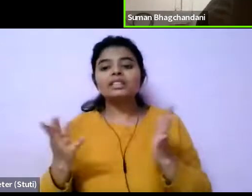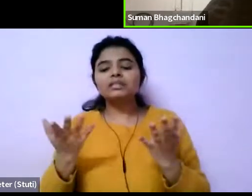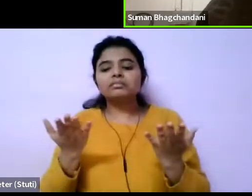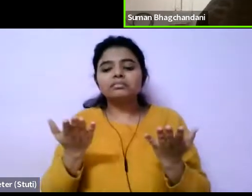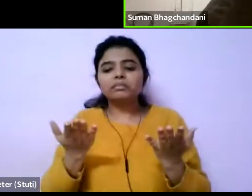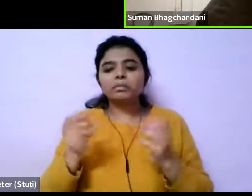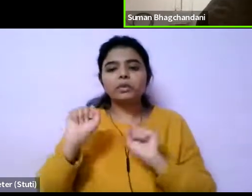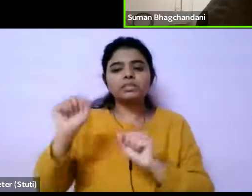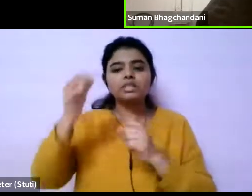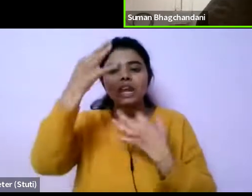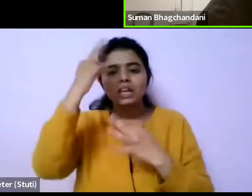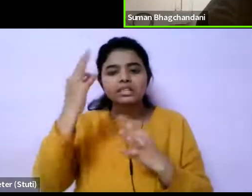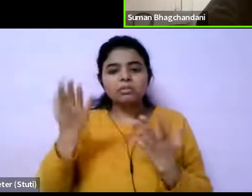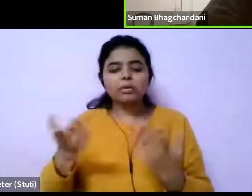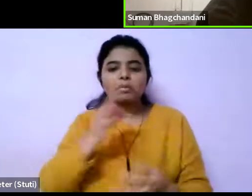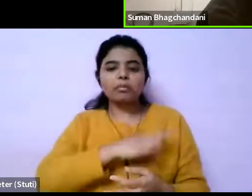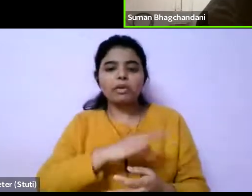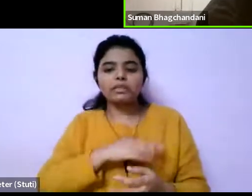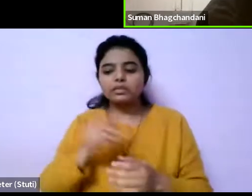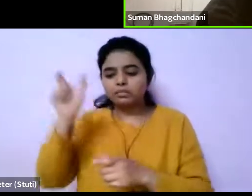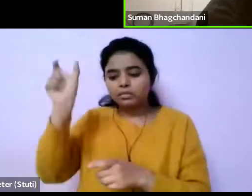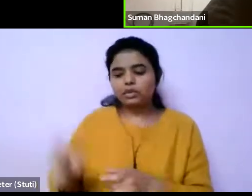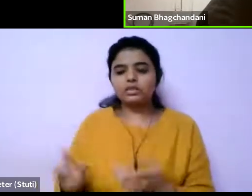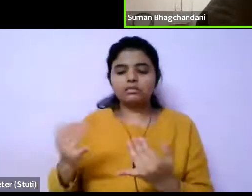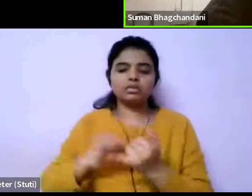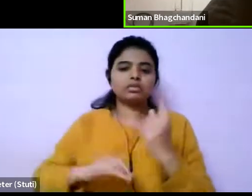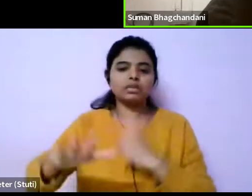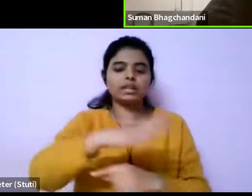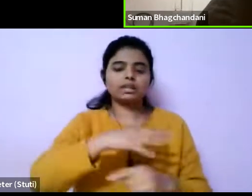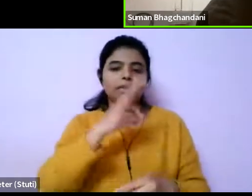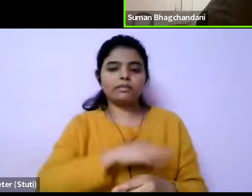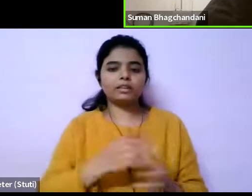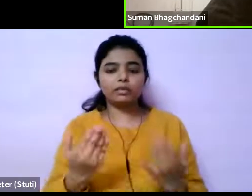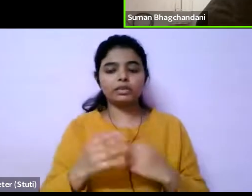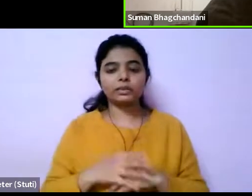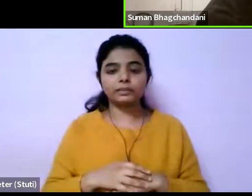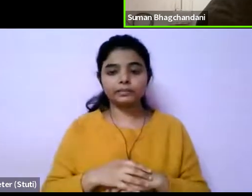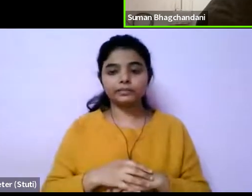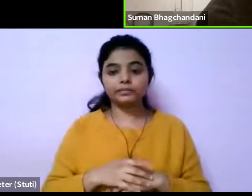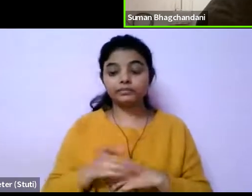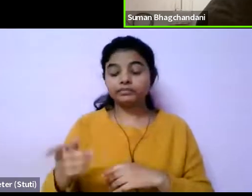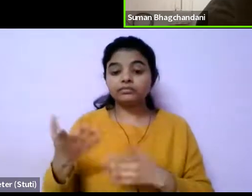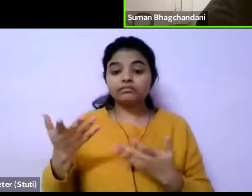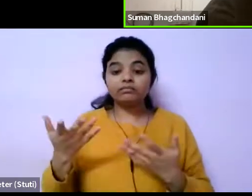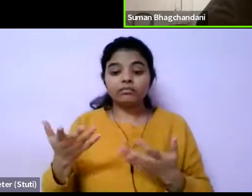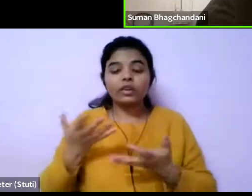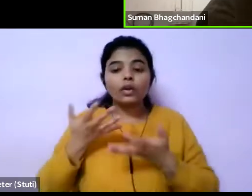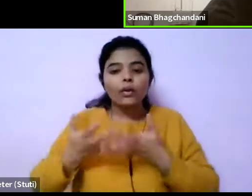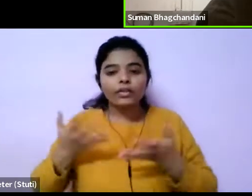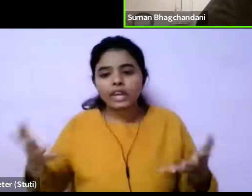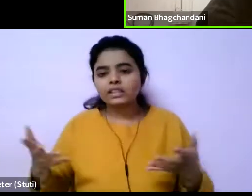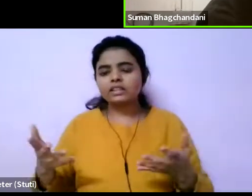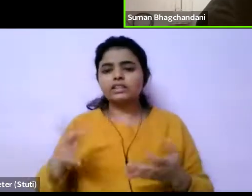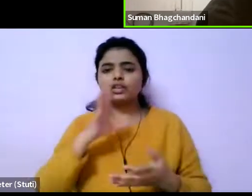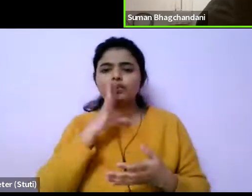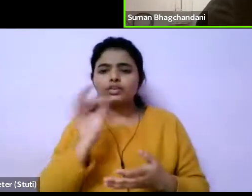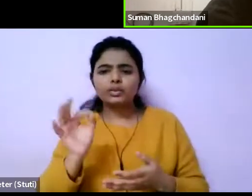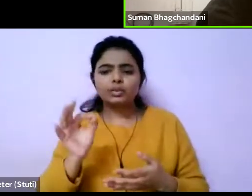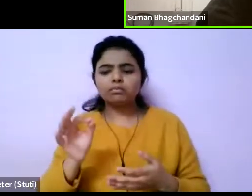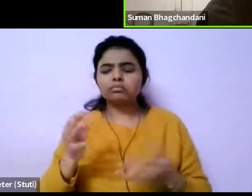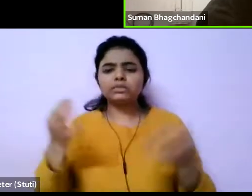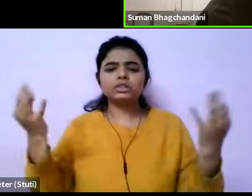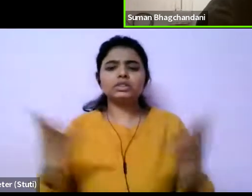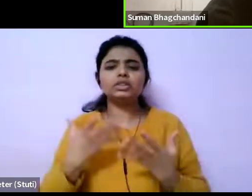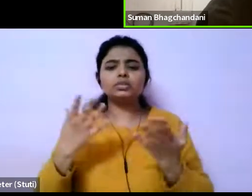the characteristics of benefiting a capitalist society. The manifestation of a resourceful corporeality thus created a new